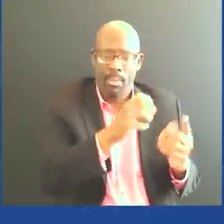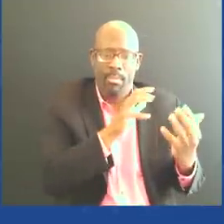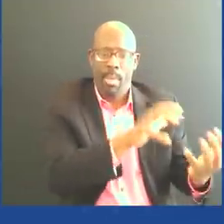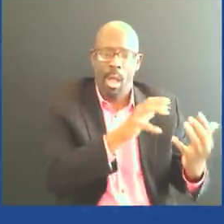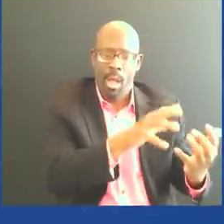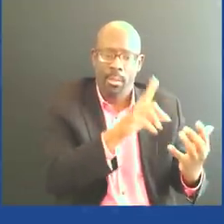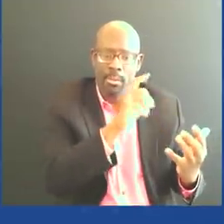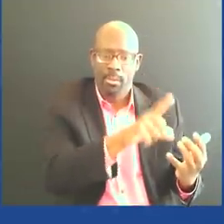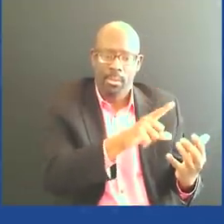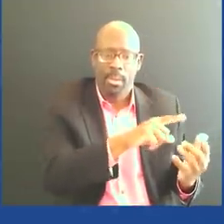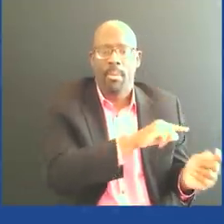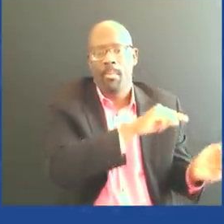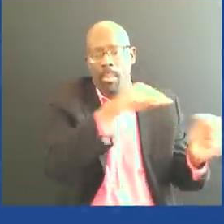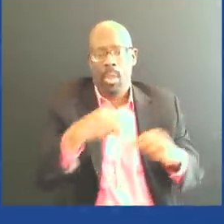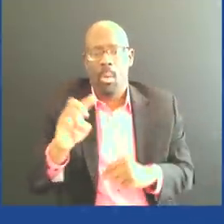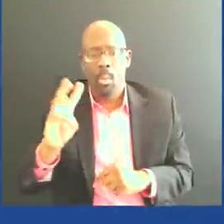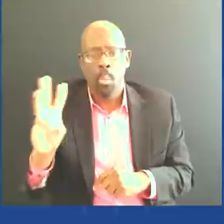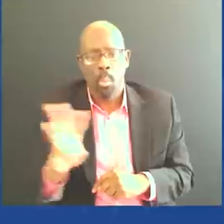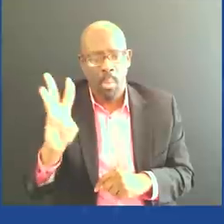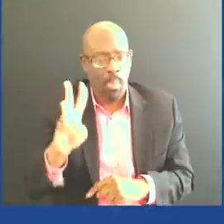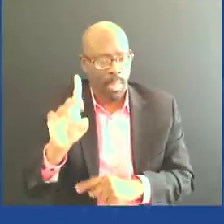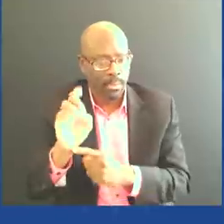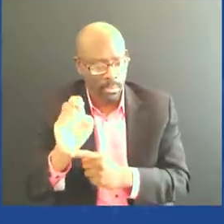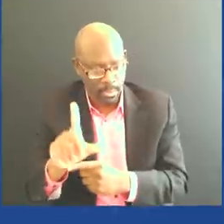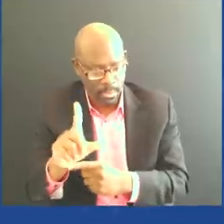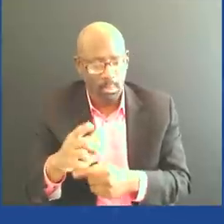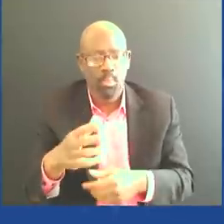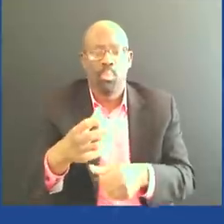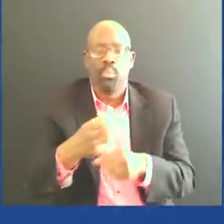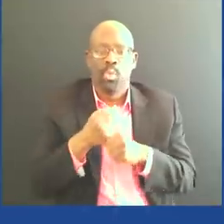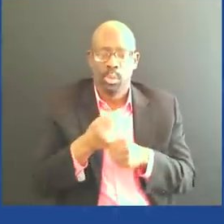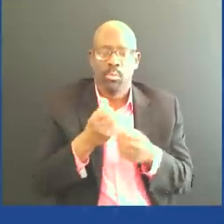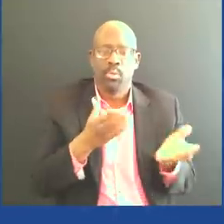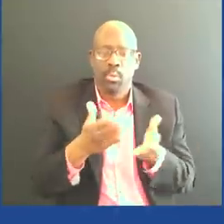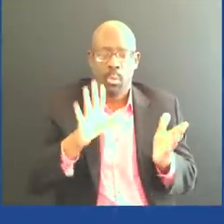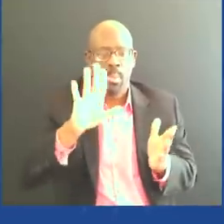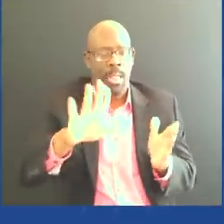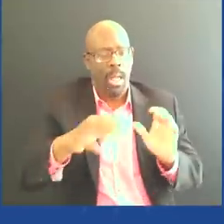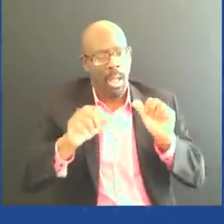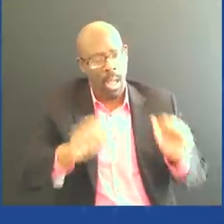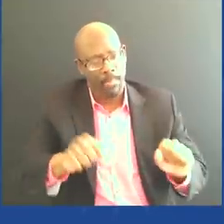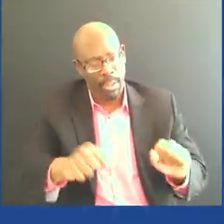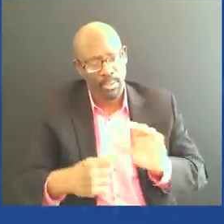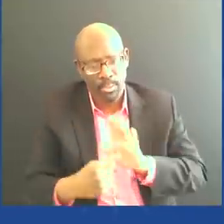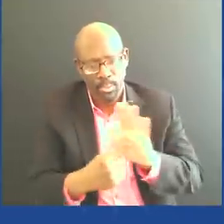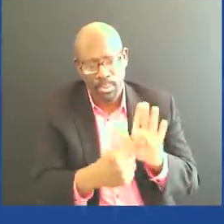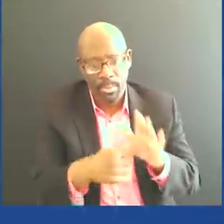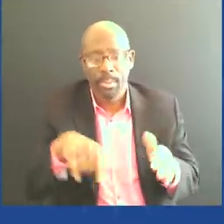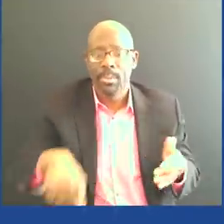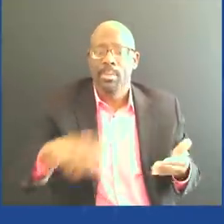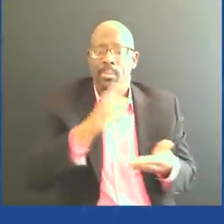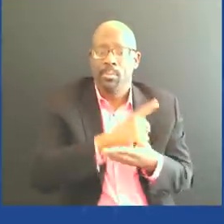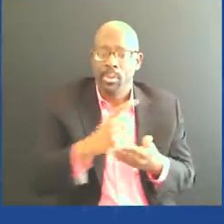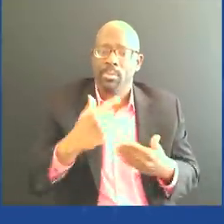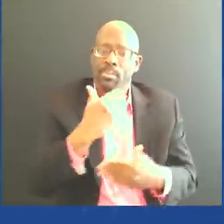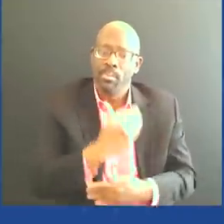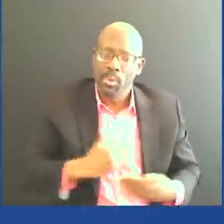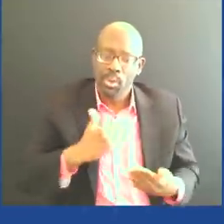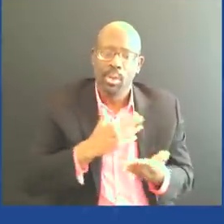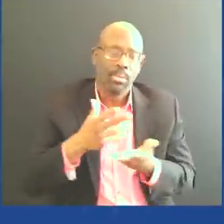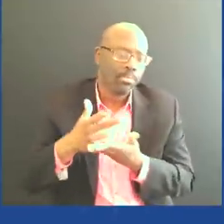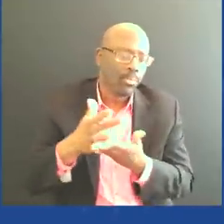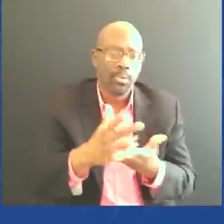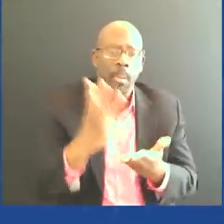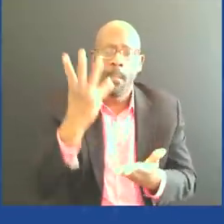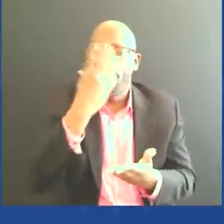receive guests and display her capabilities. This week, we had the pleasure of sailing the beautiful Delaware Bay up the river past